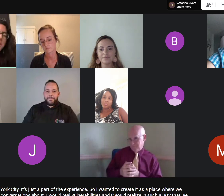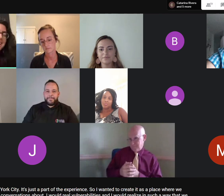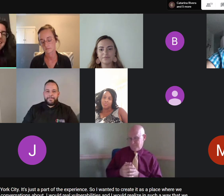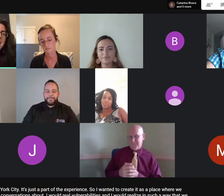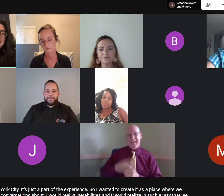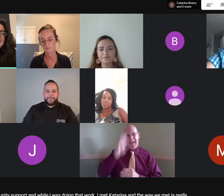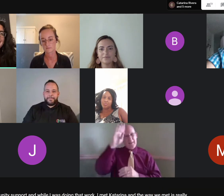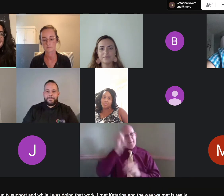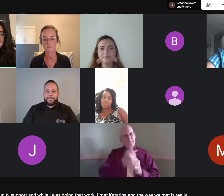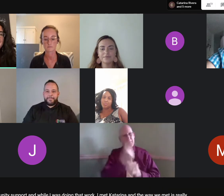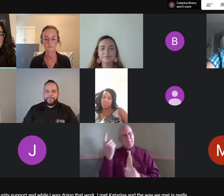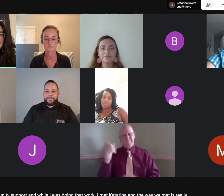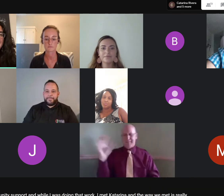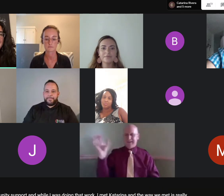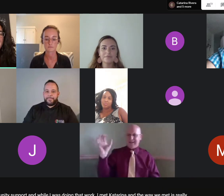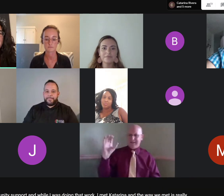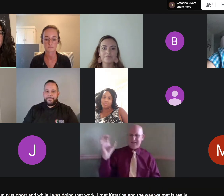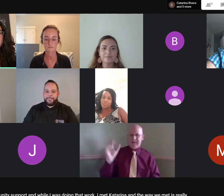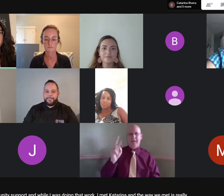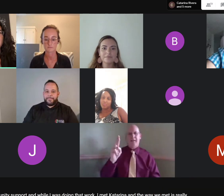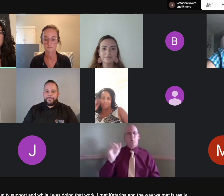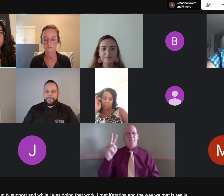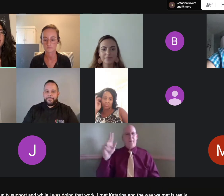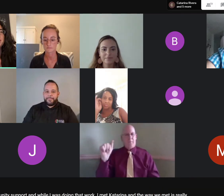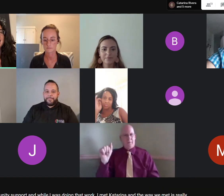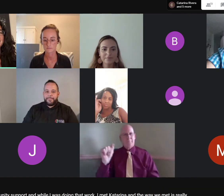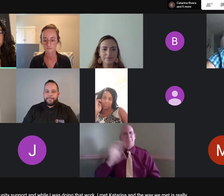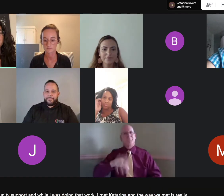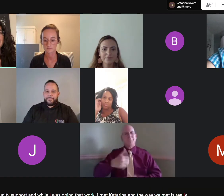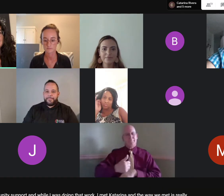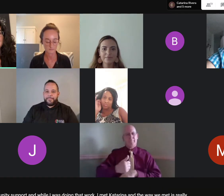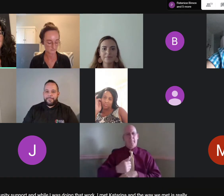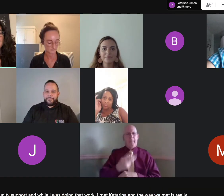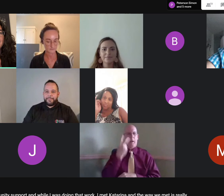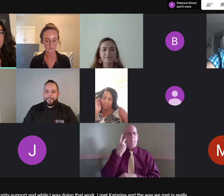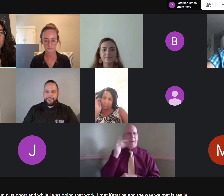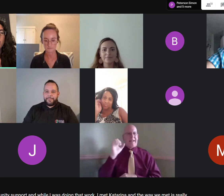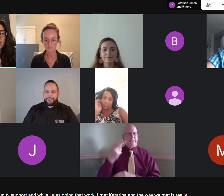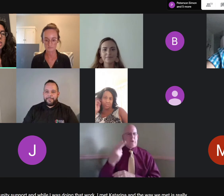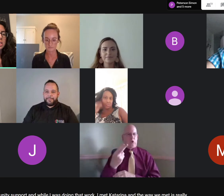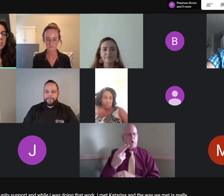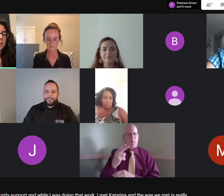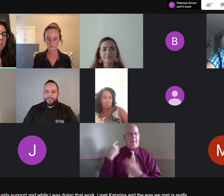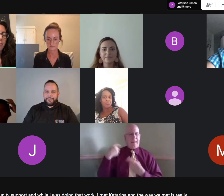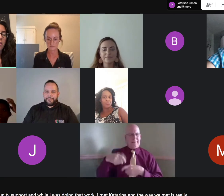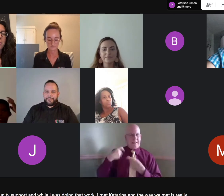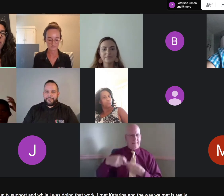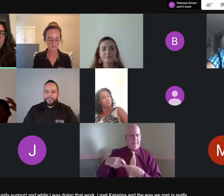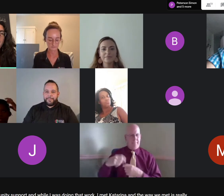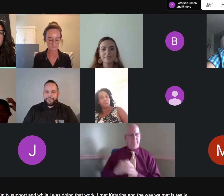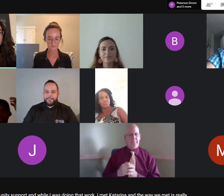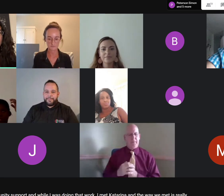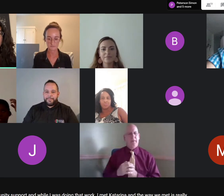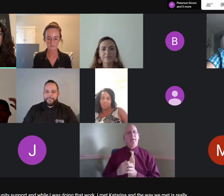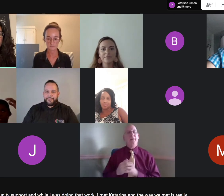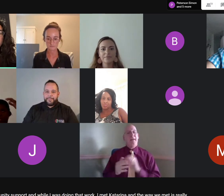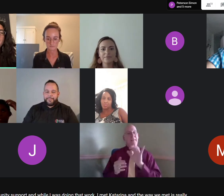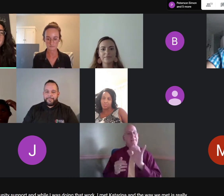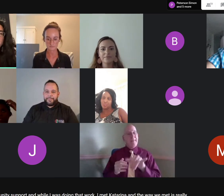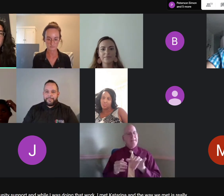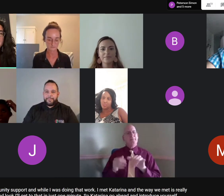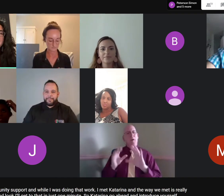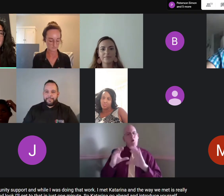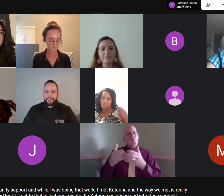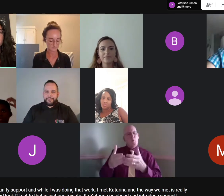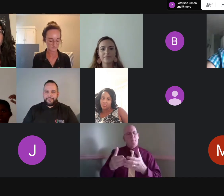Hi everyone, I'm Katarina Rivera, and I'm the founder of Blindish Latina, which is a platform where I'm talking about